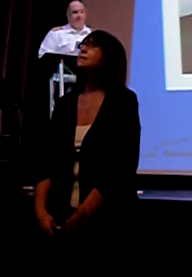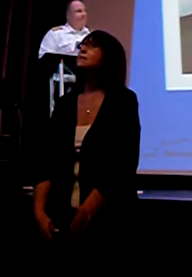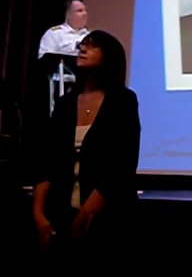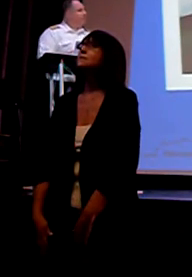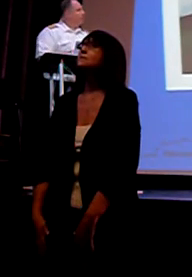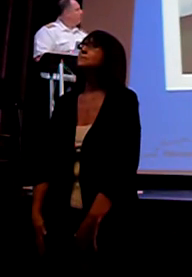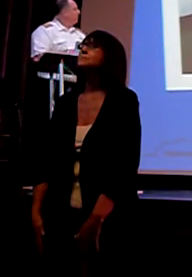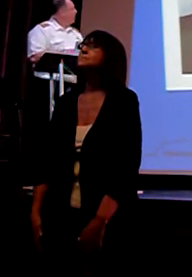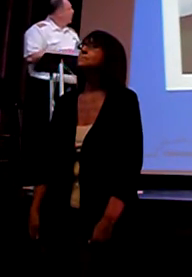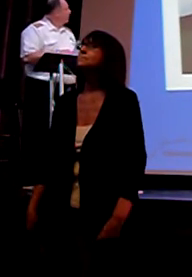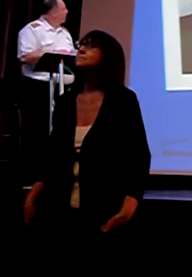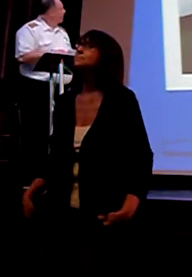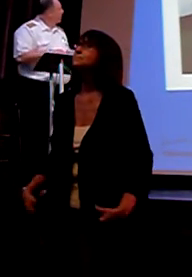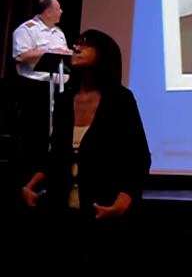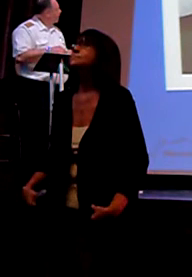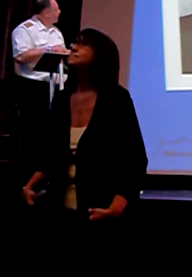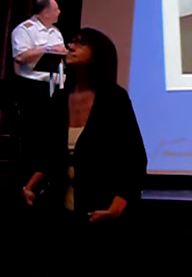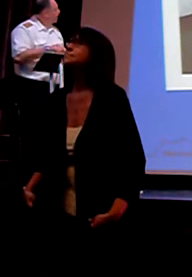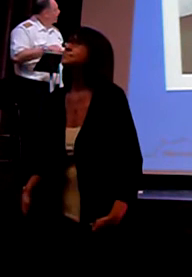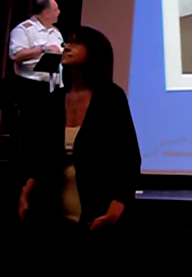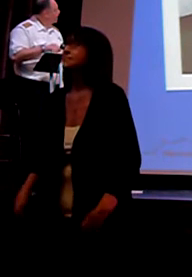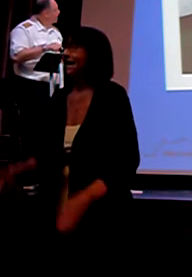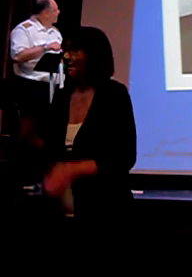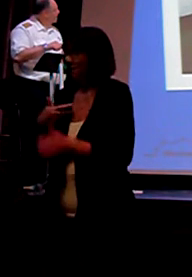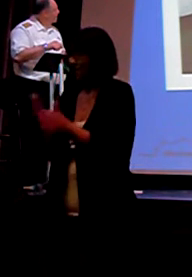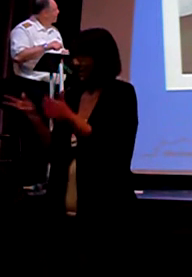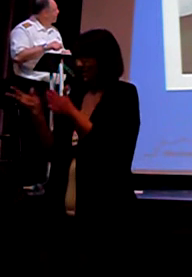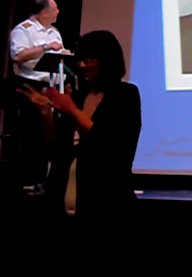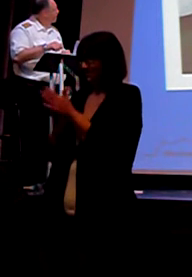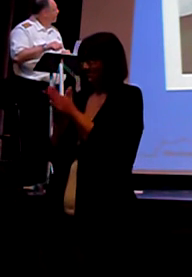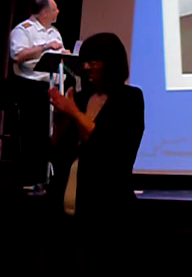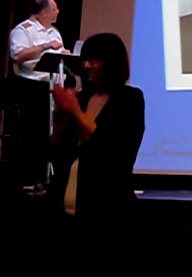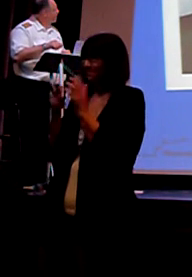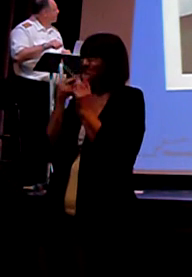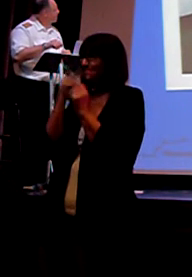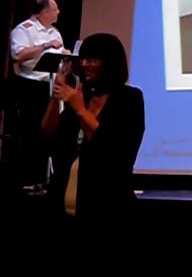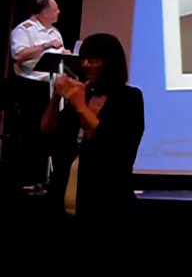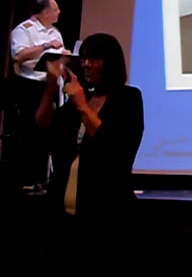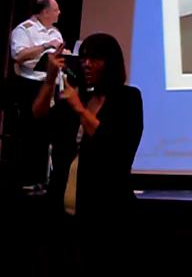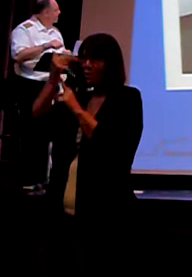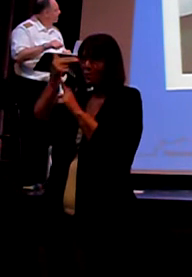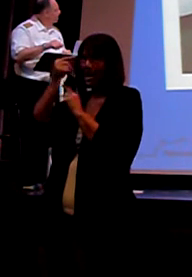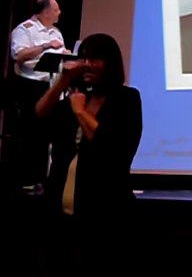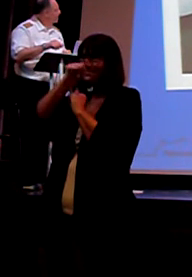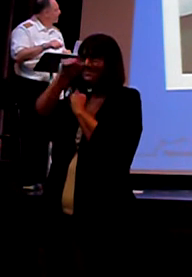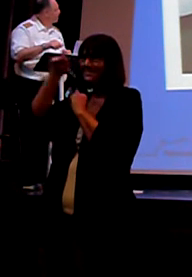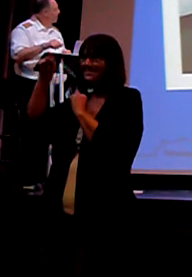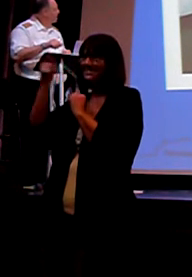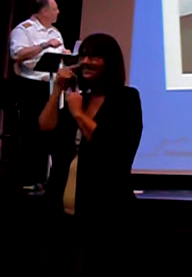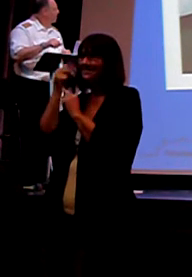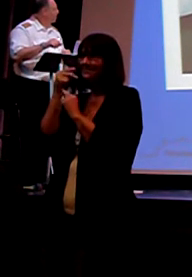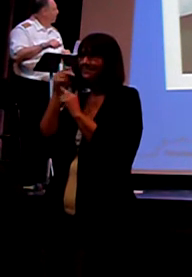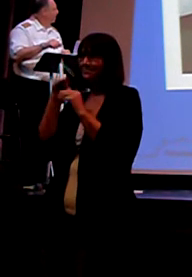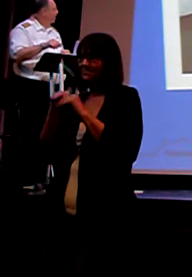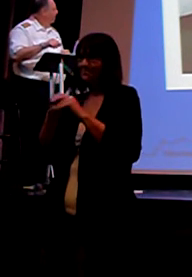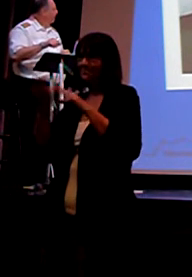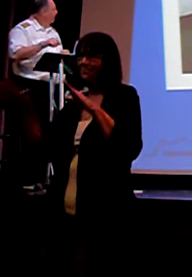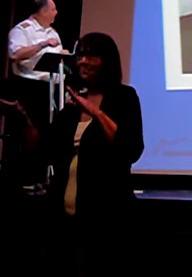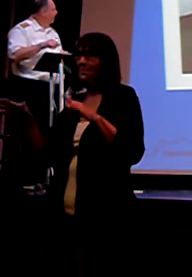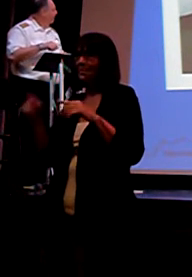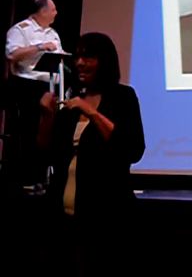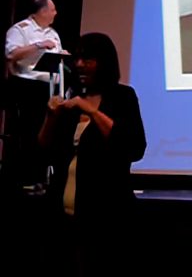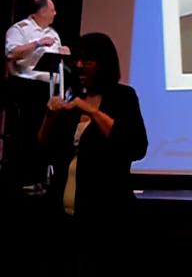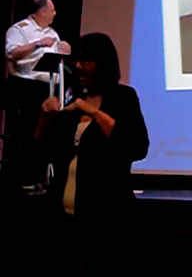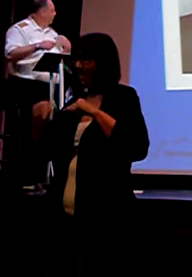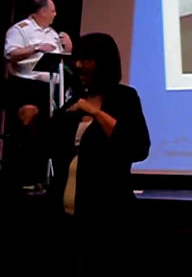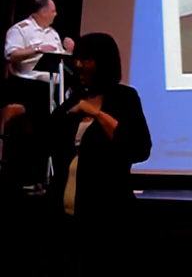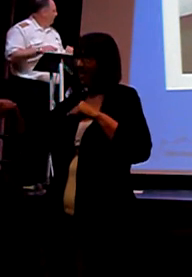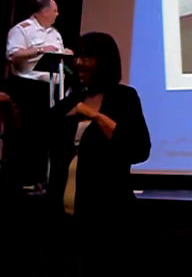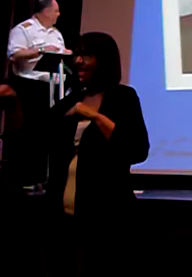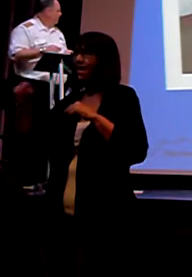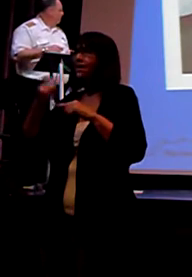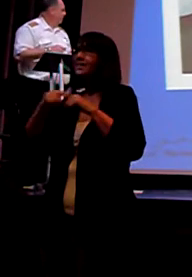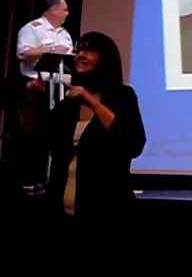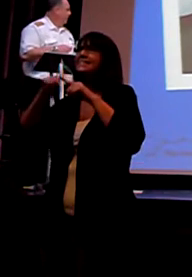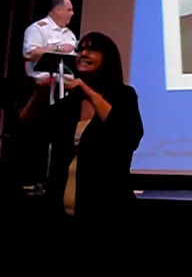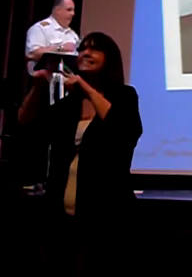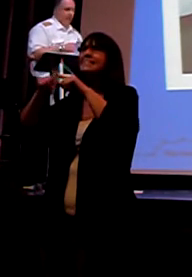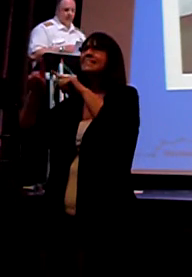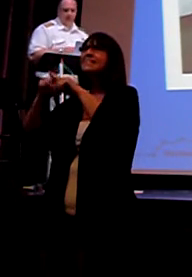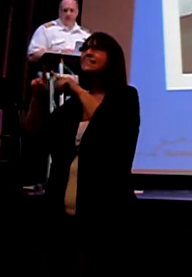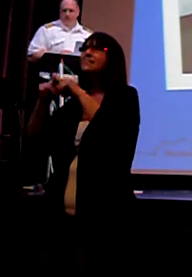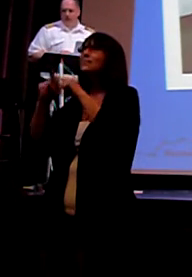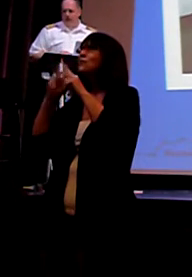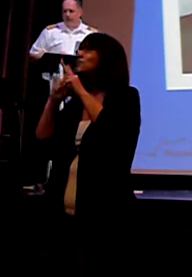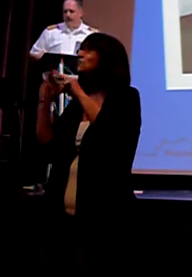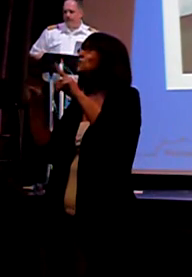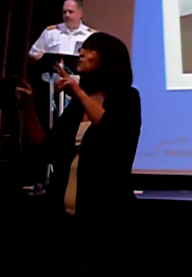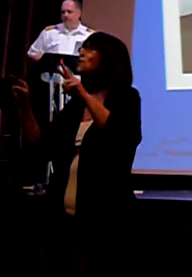This is where we were docked, along the pier, and then you see some of the hotels, and it spreads out for quite a while here, all the different